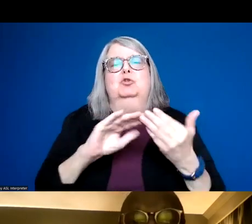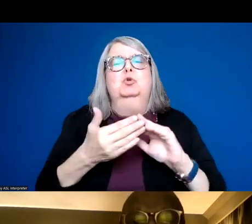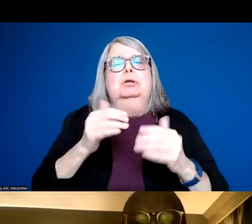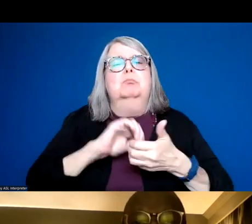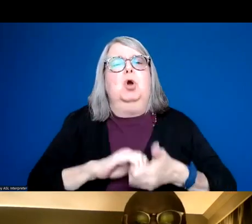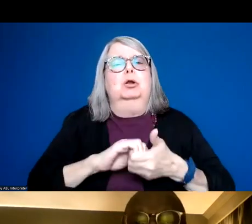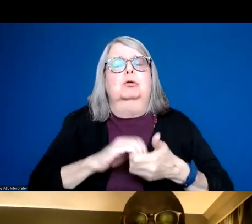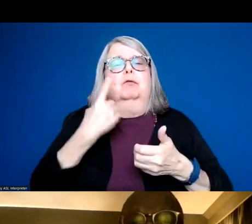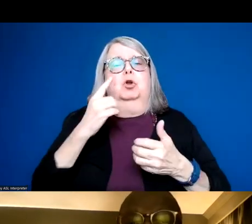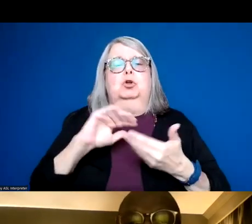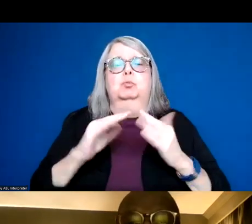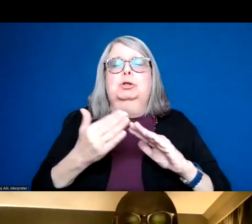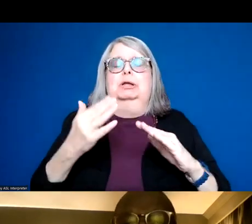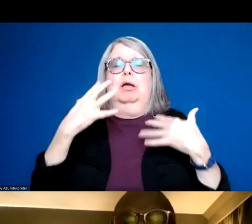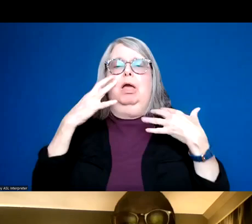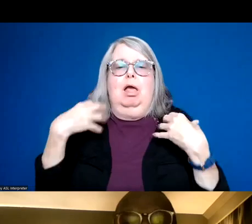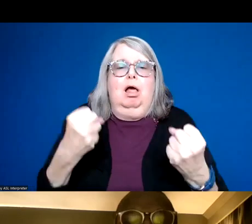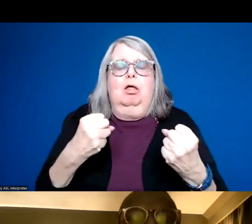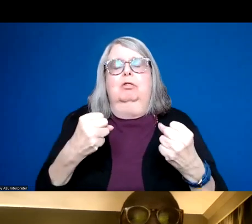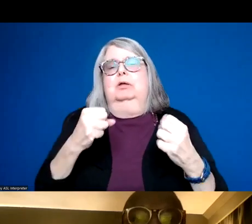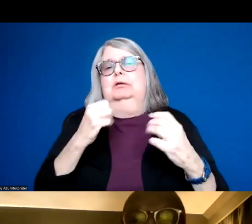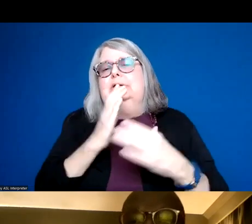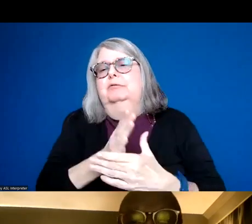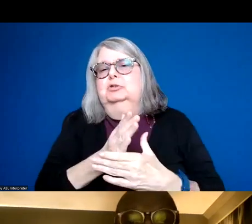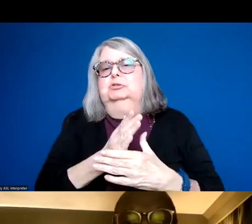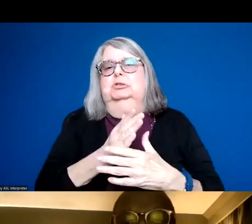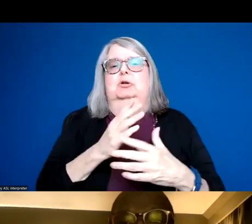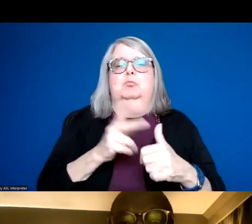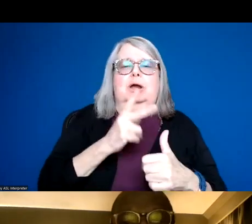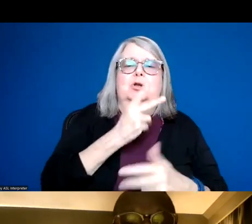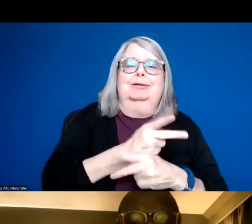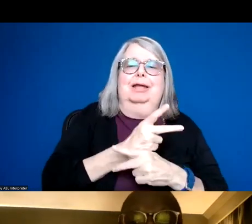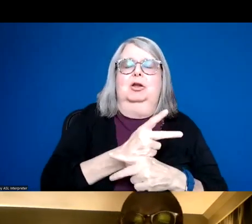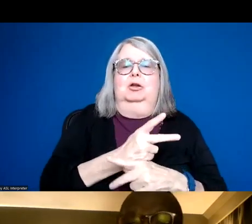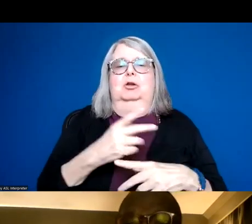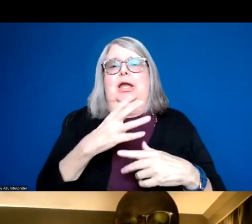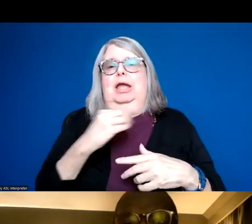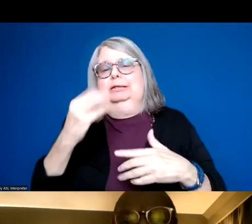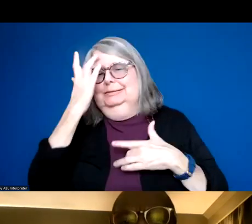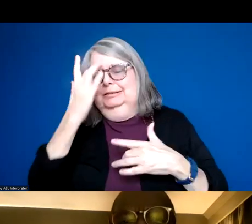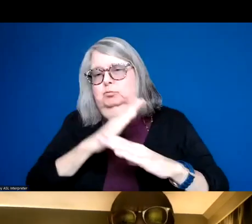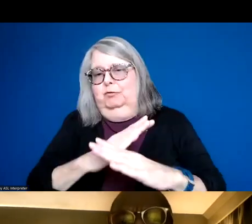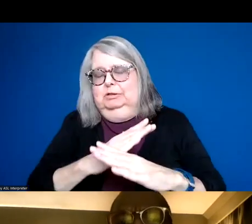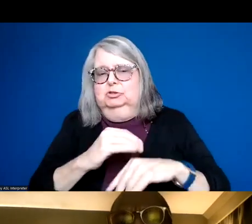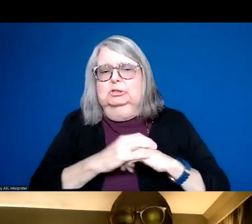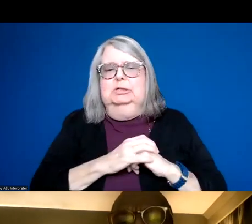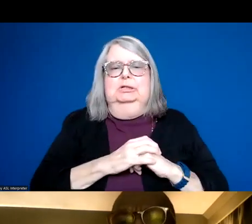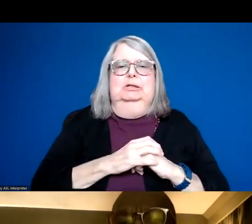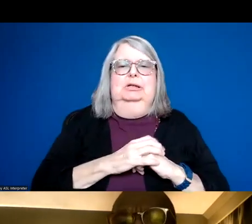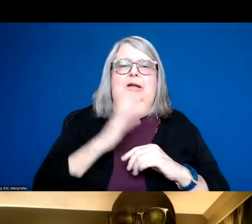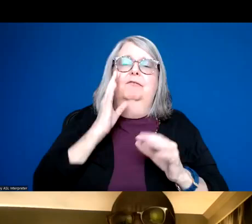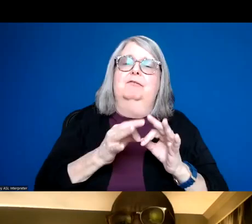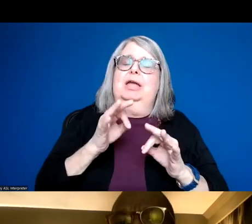for community health interventions, including primary care, community mental health, and disease prevention. Faith-based